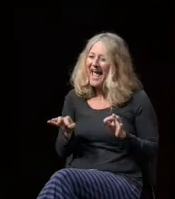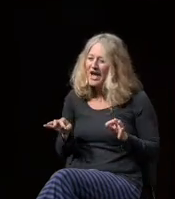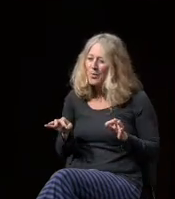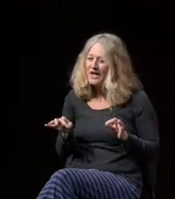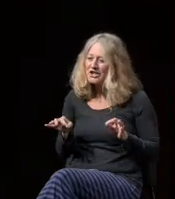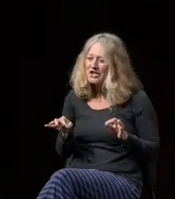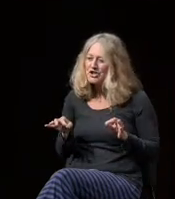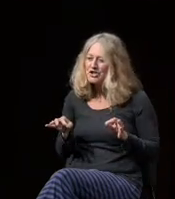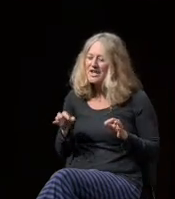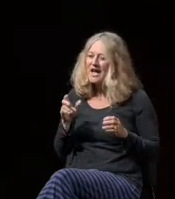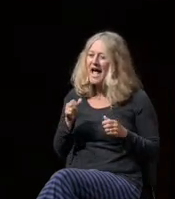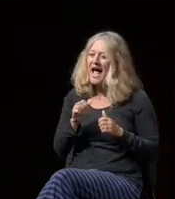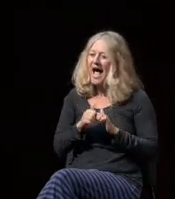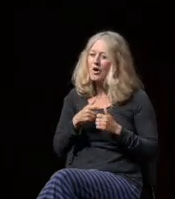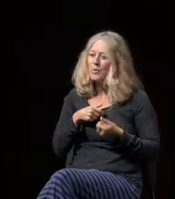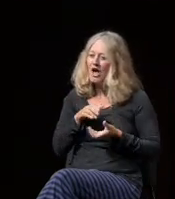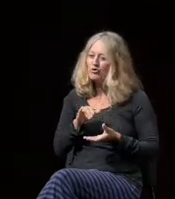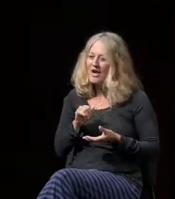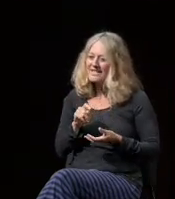that we can address.